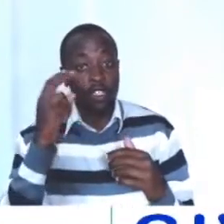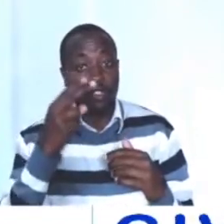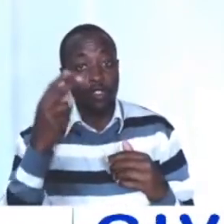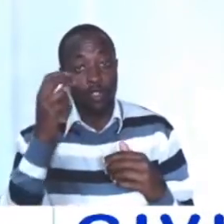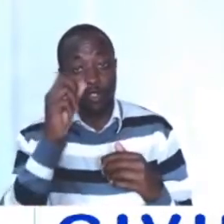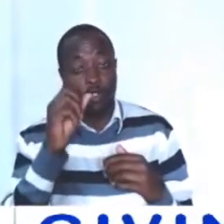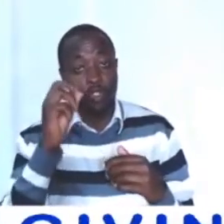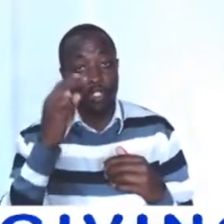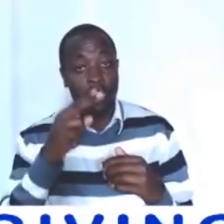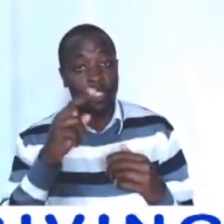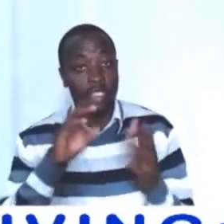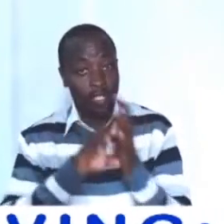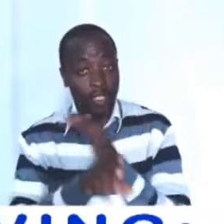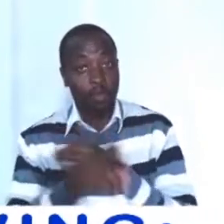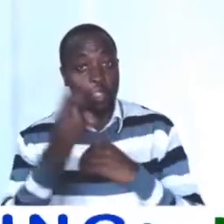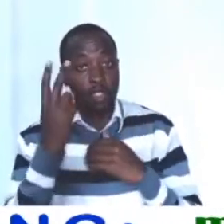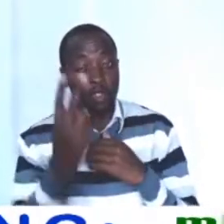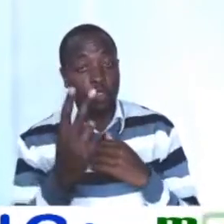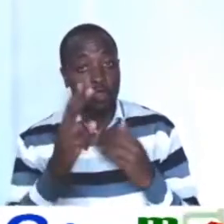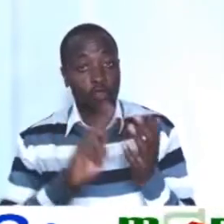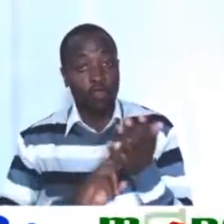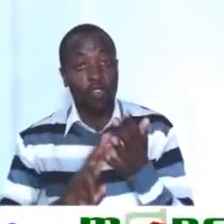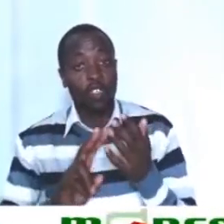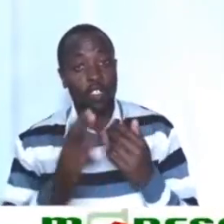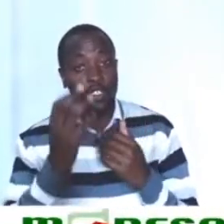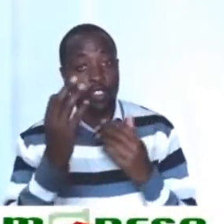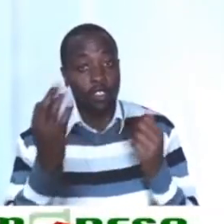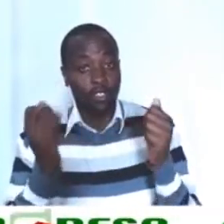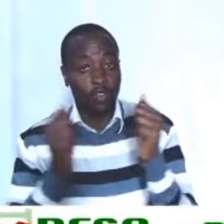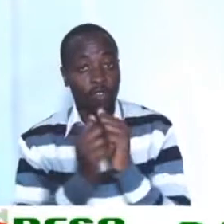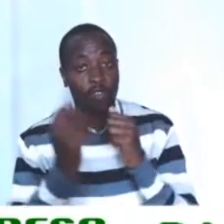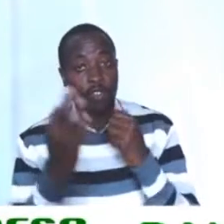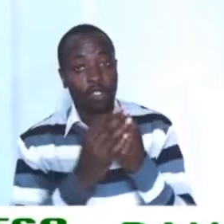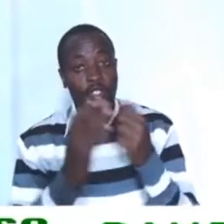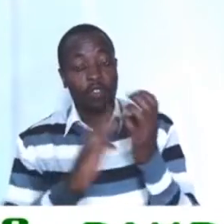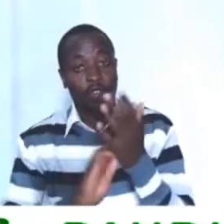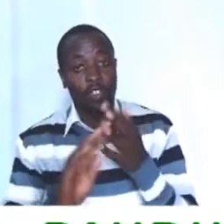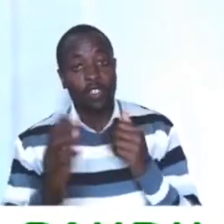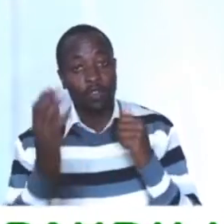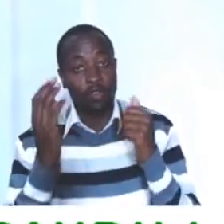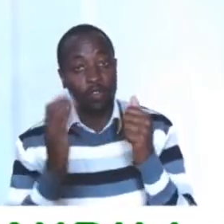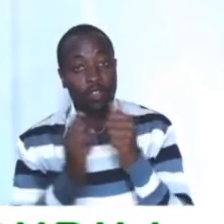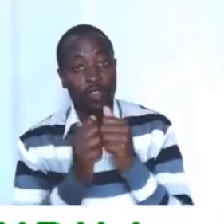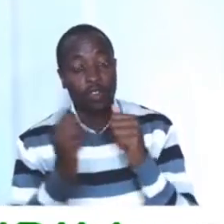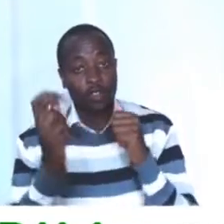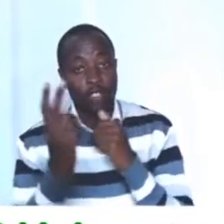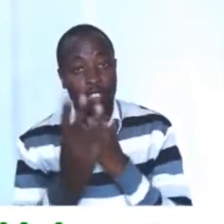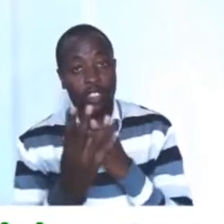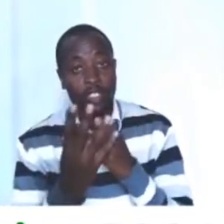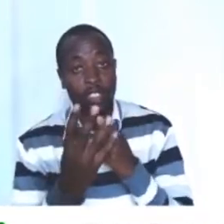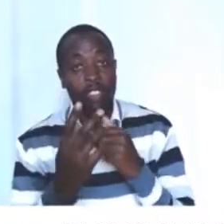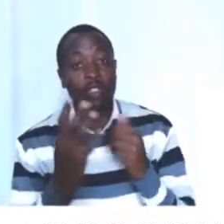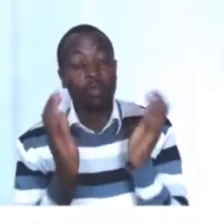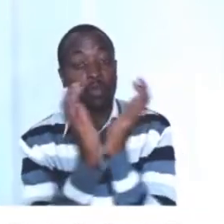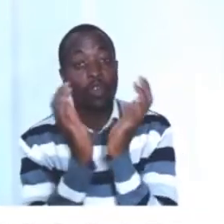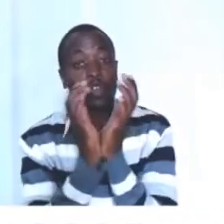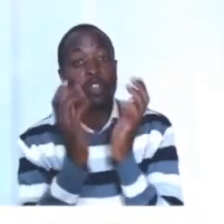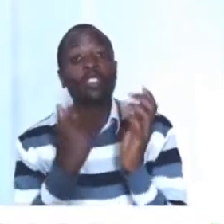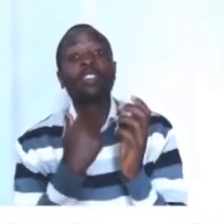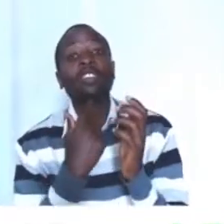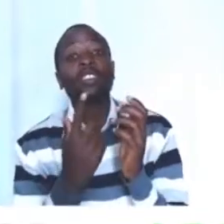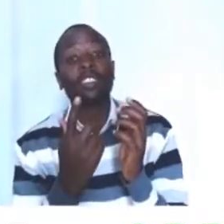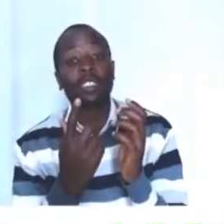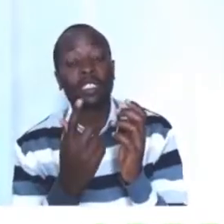2, verse 14 and 15, where Paul says, but the natural man does not